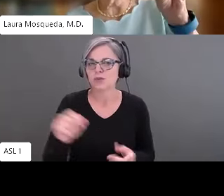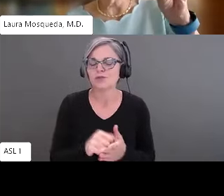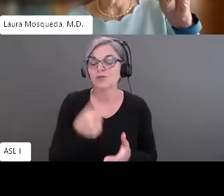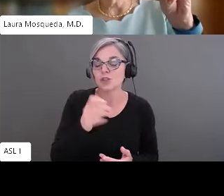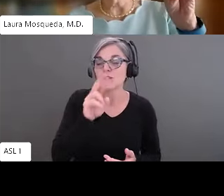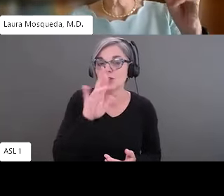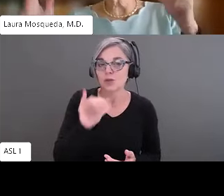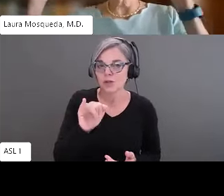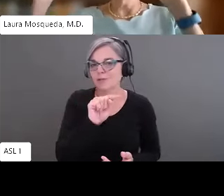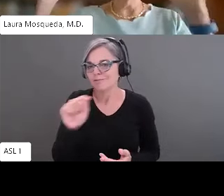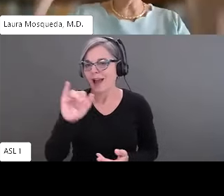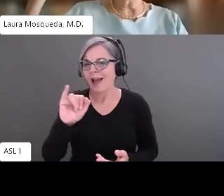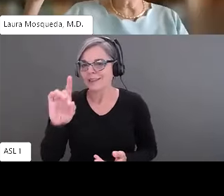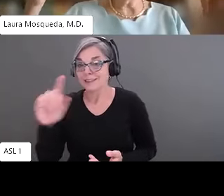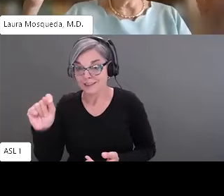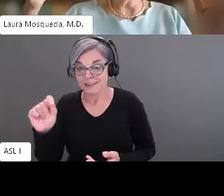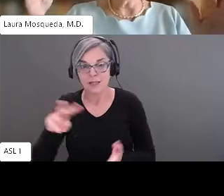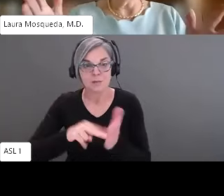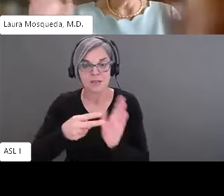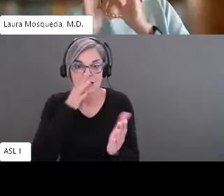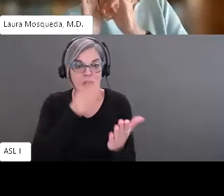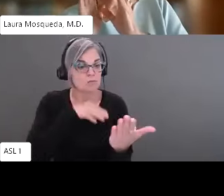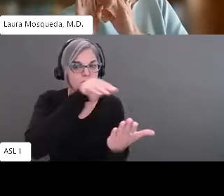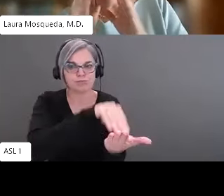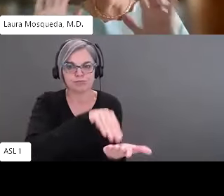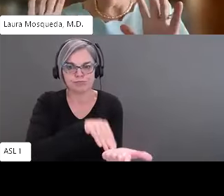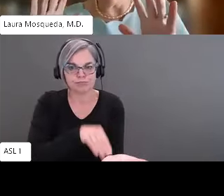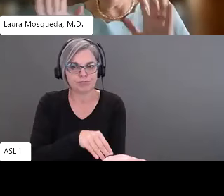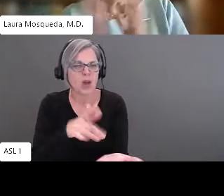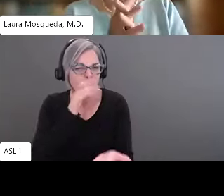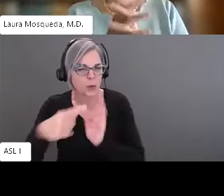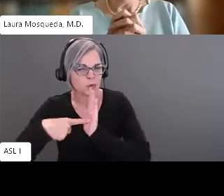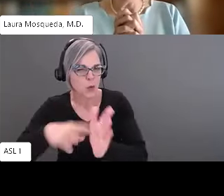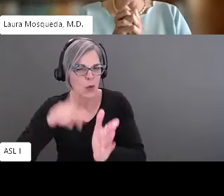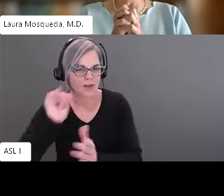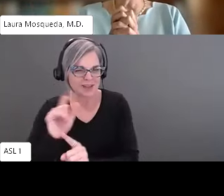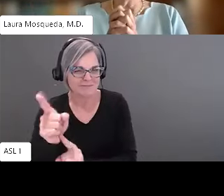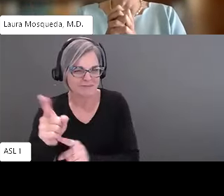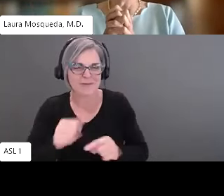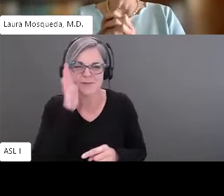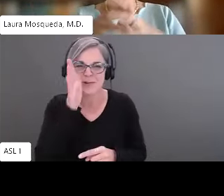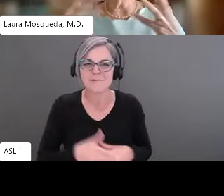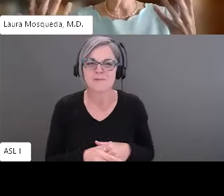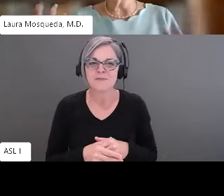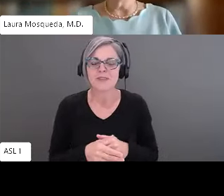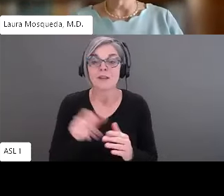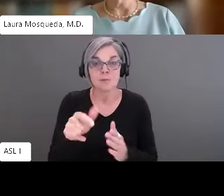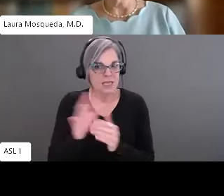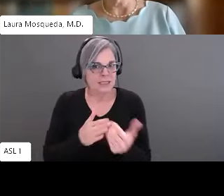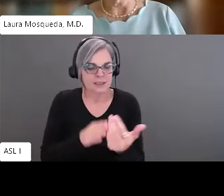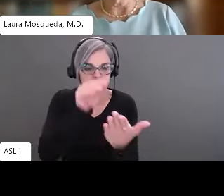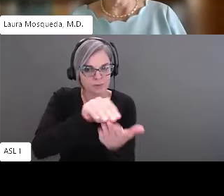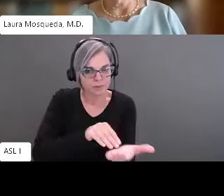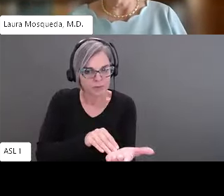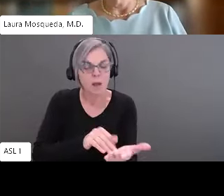2 things. It makes it really easy to document, and I'll show it to you in a minute. And it also shows you what to look for